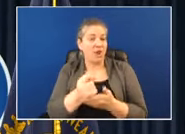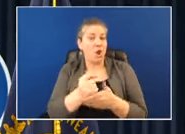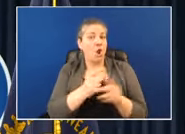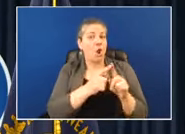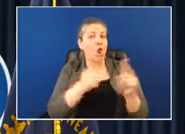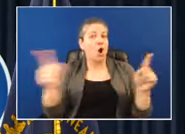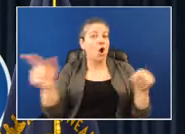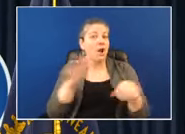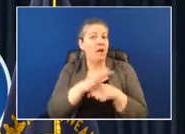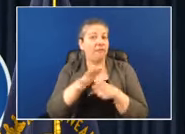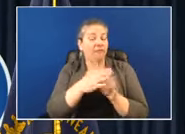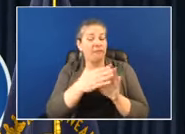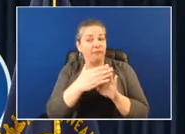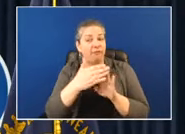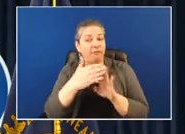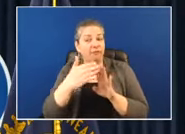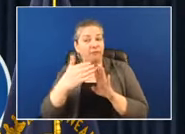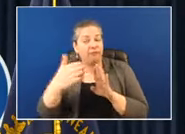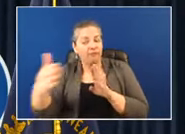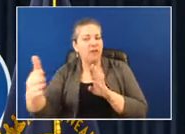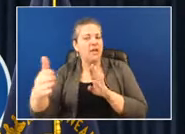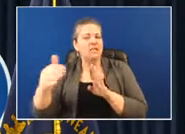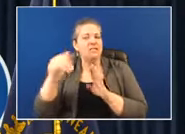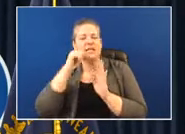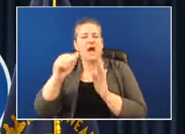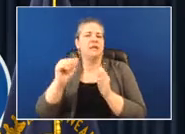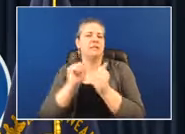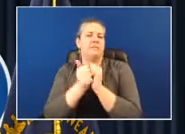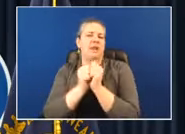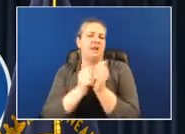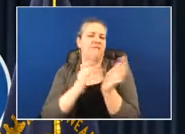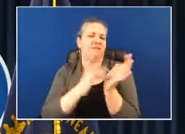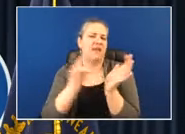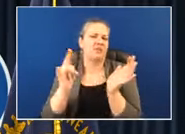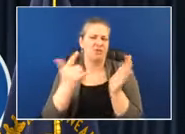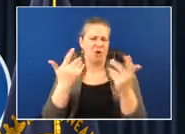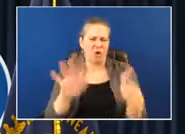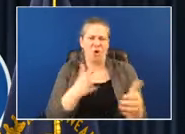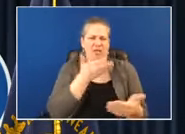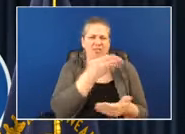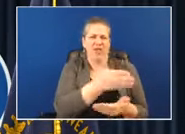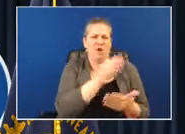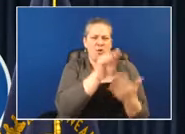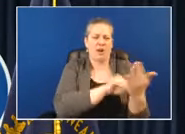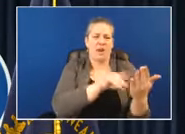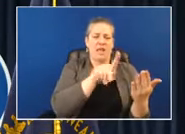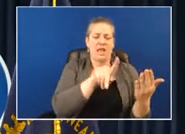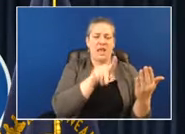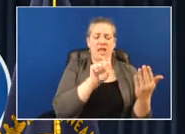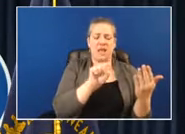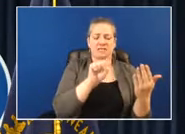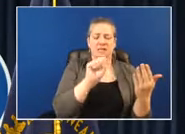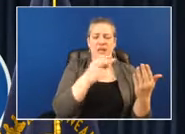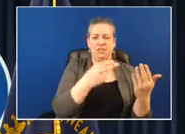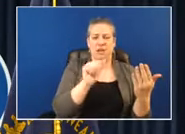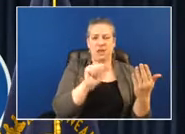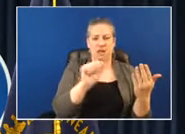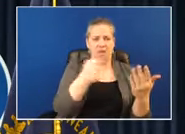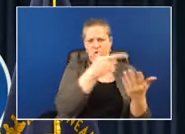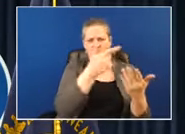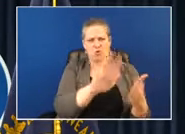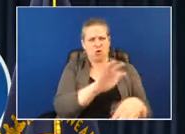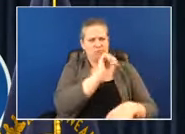a competitive advantage. It's directly written in. So KHSAA has already very